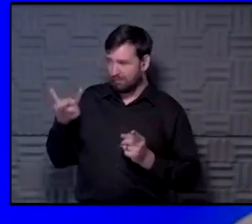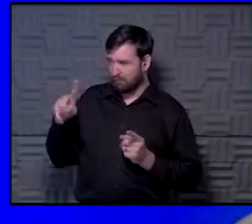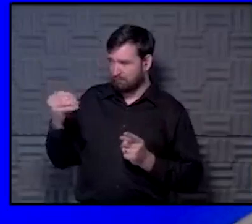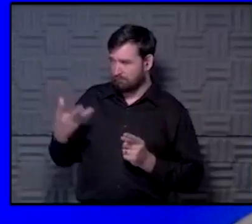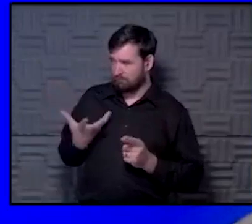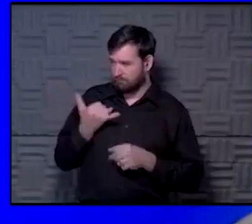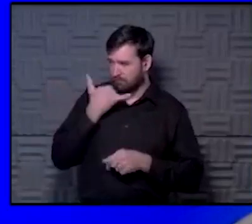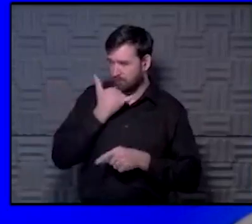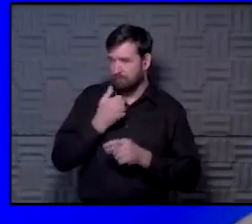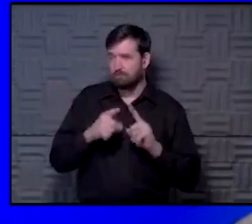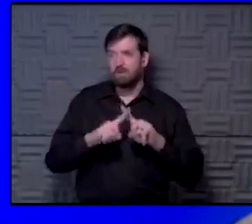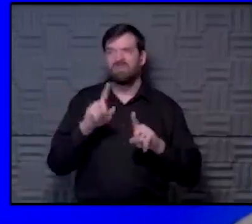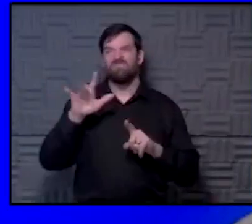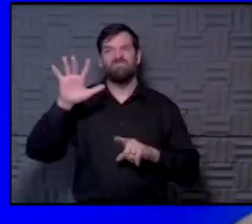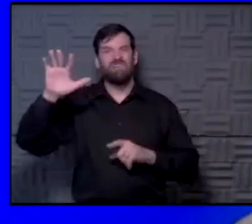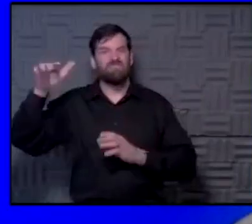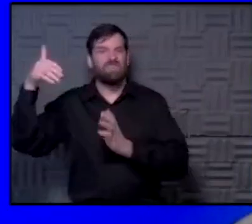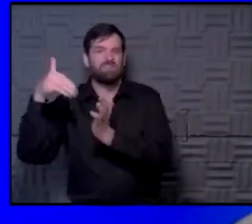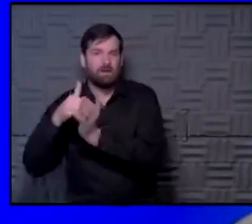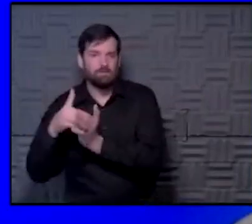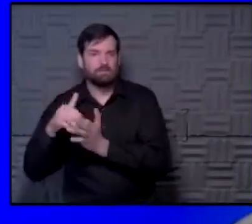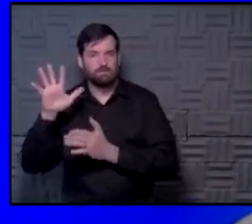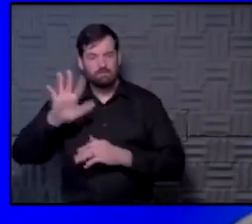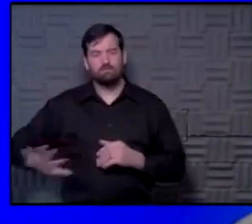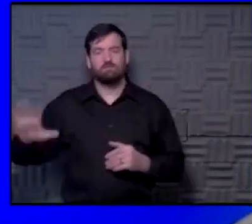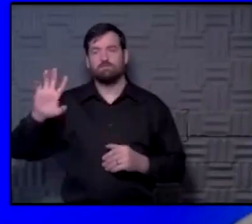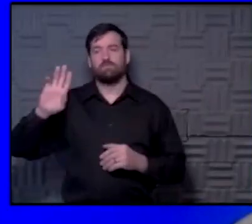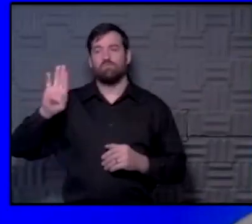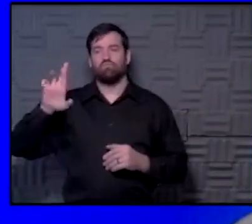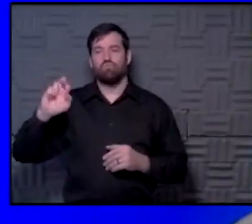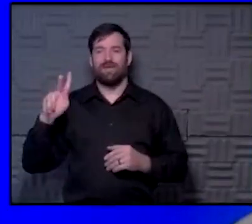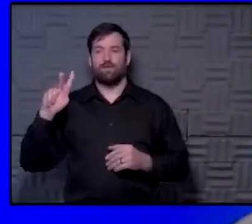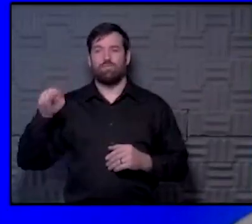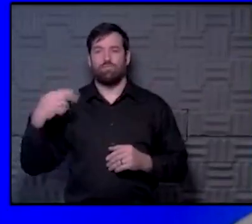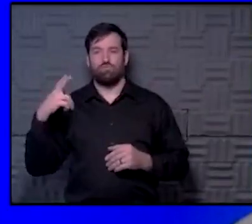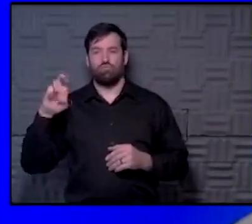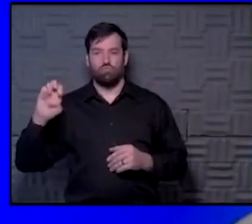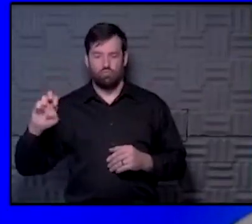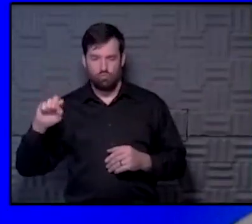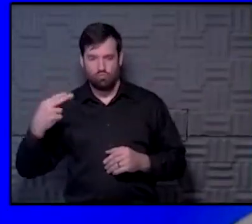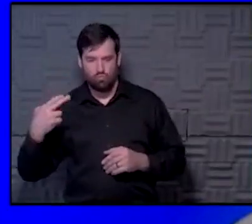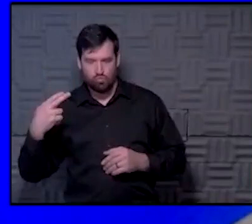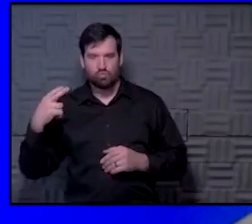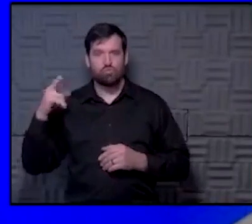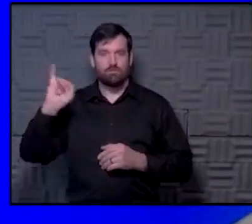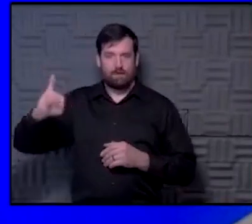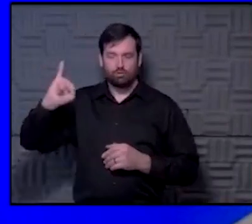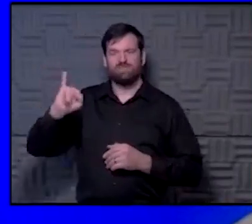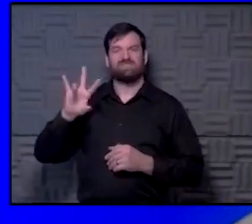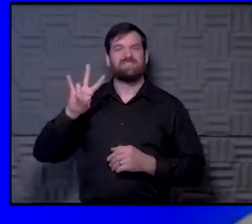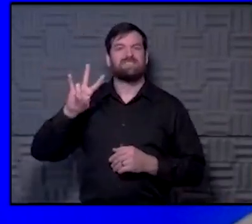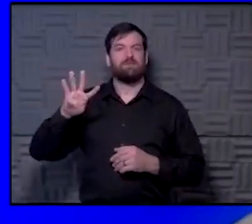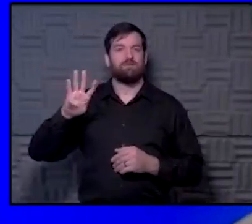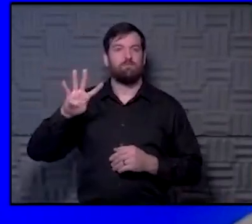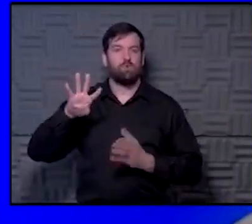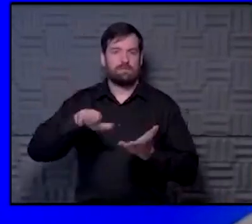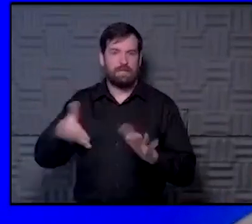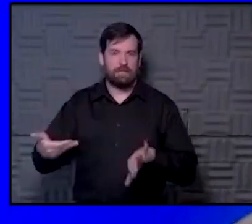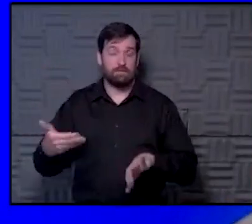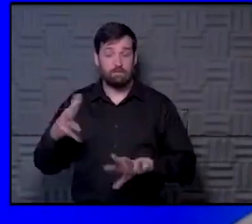there were like 5,000 some breakthrough infections with 74 deaths in those. So out of all that